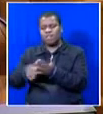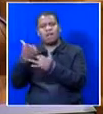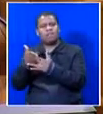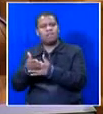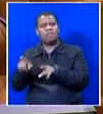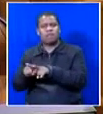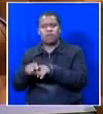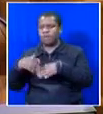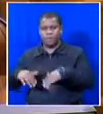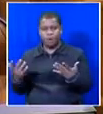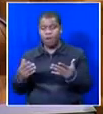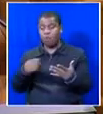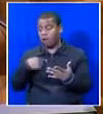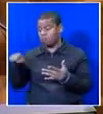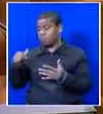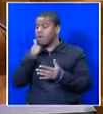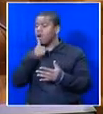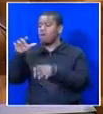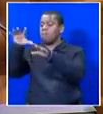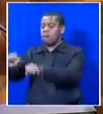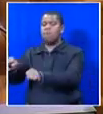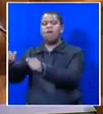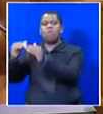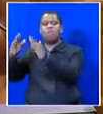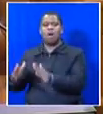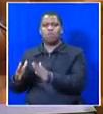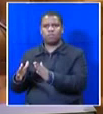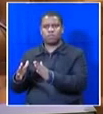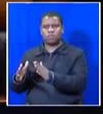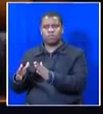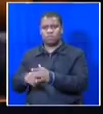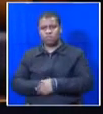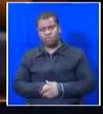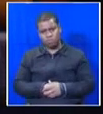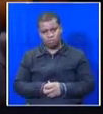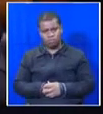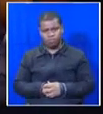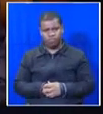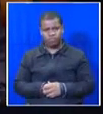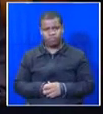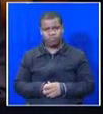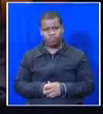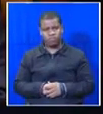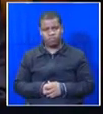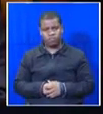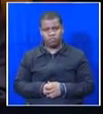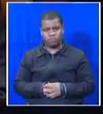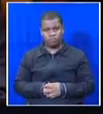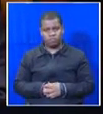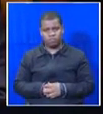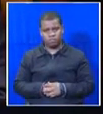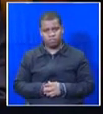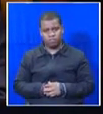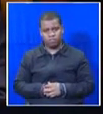gas. Order, Chairman. No, order, no? Order, Chair. It's your member on the floor. It is my member. Kubi